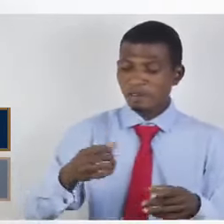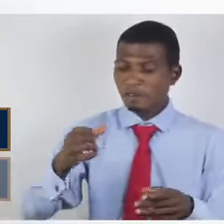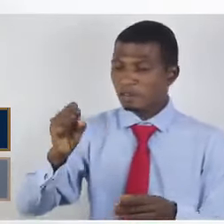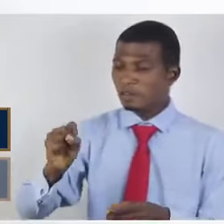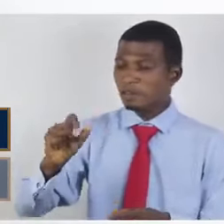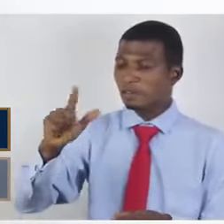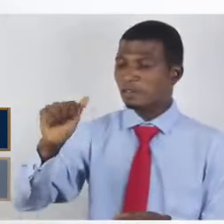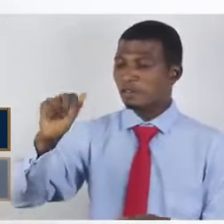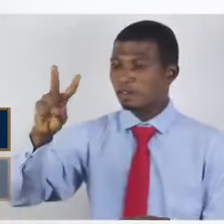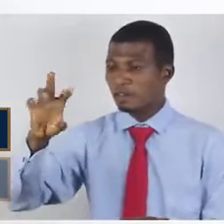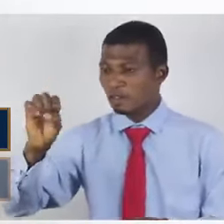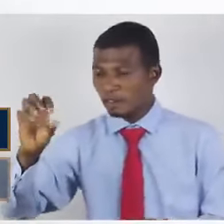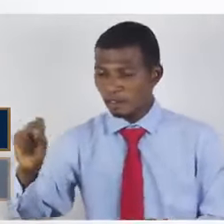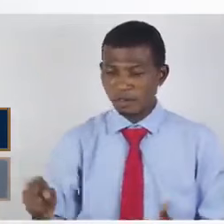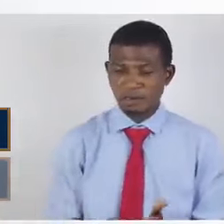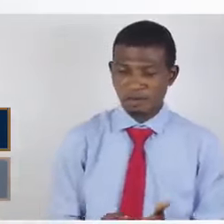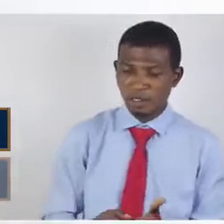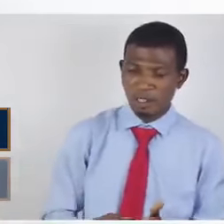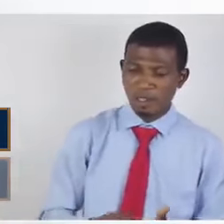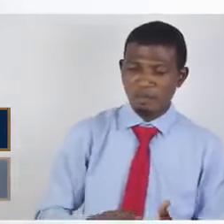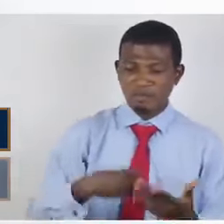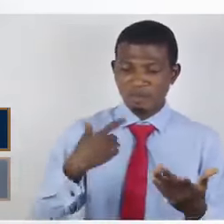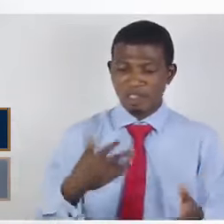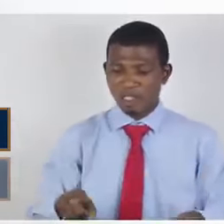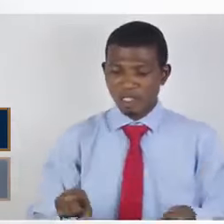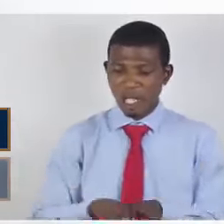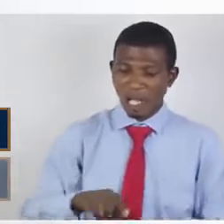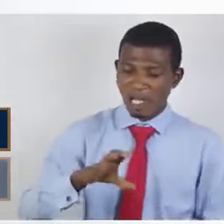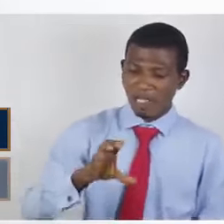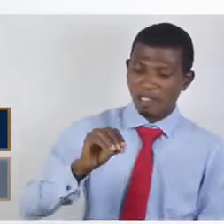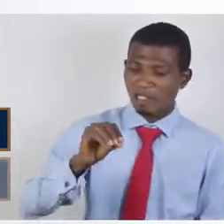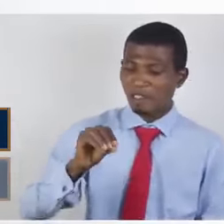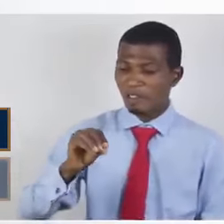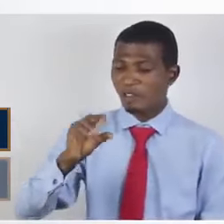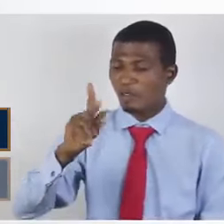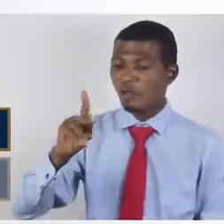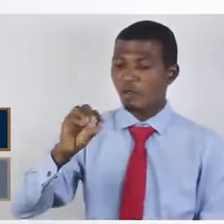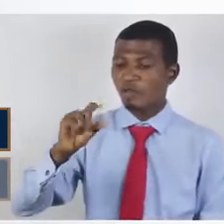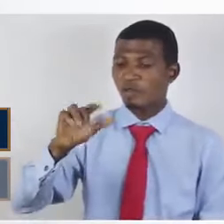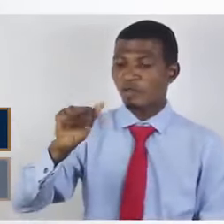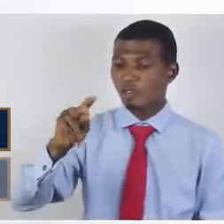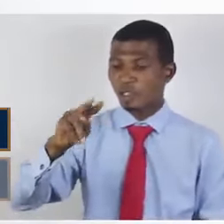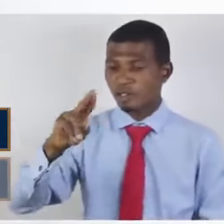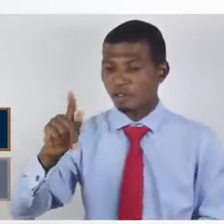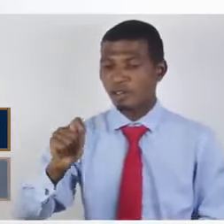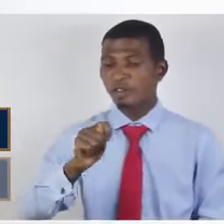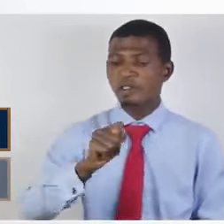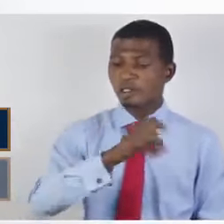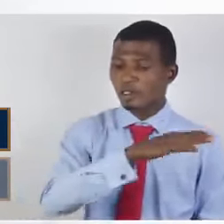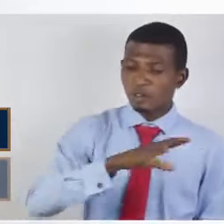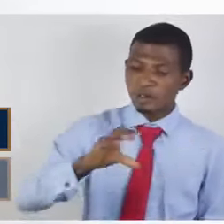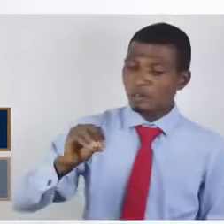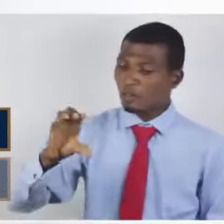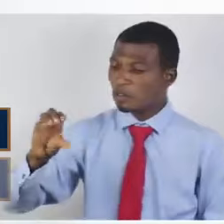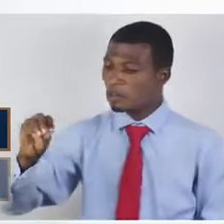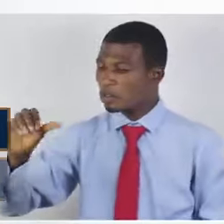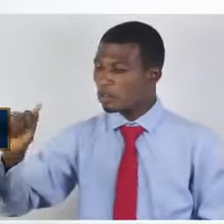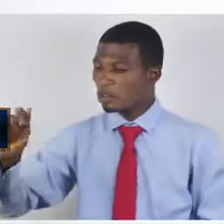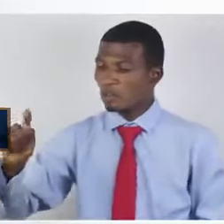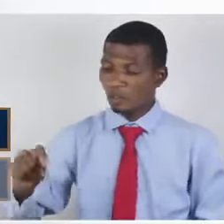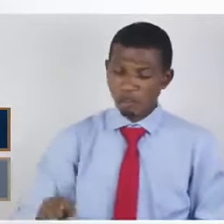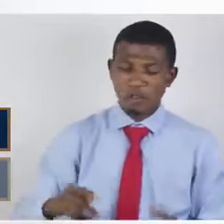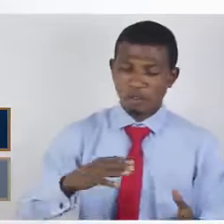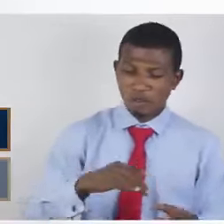slaves, our hide and skin, kola nuts, cocoa, and other materials.